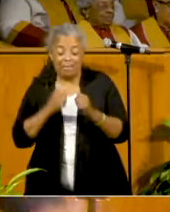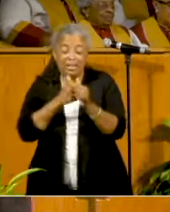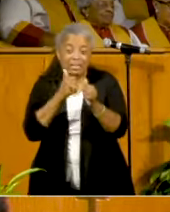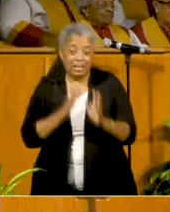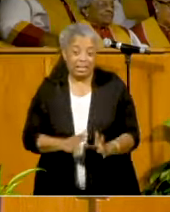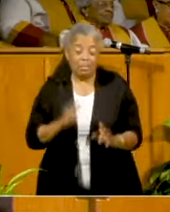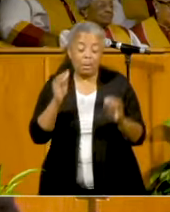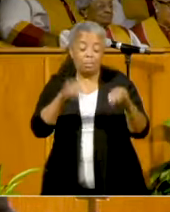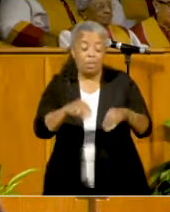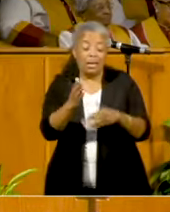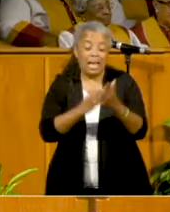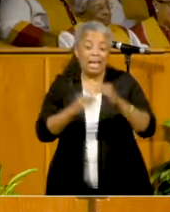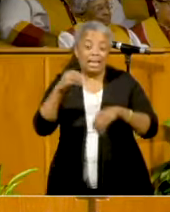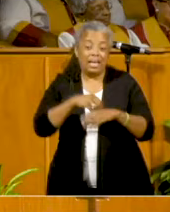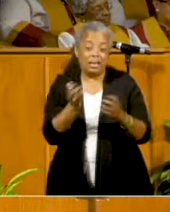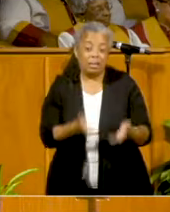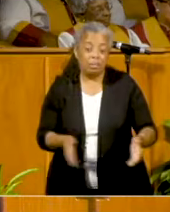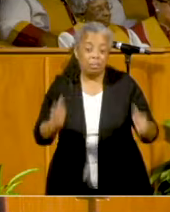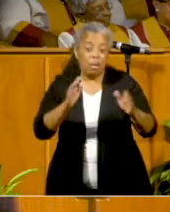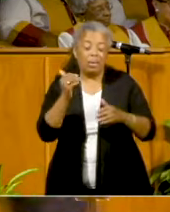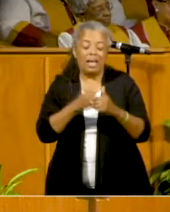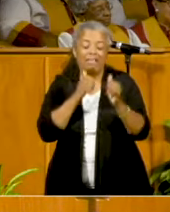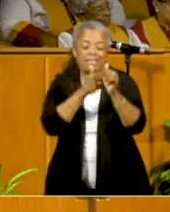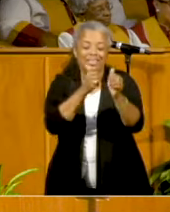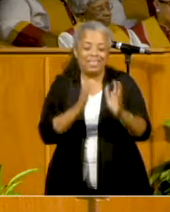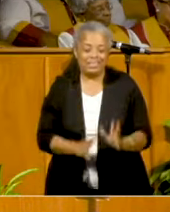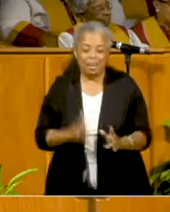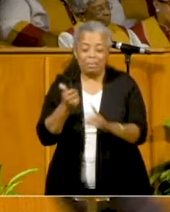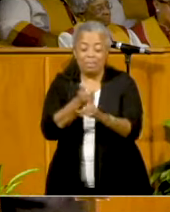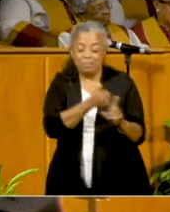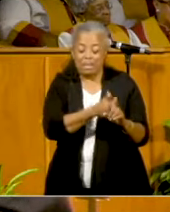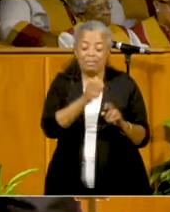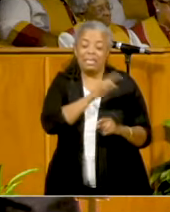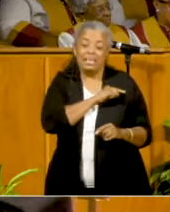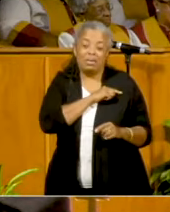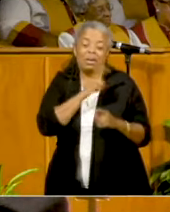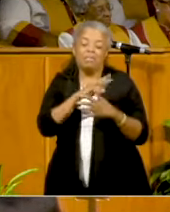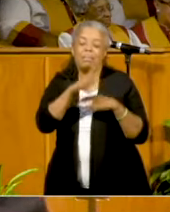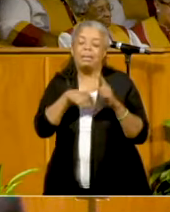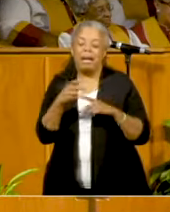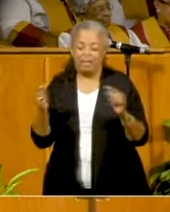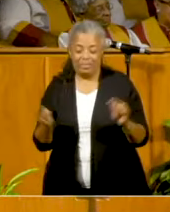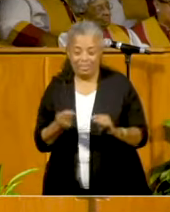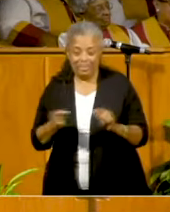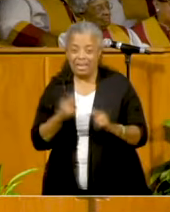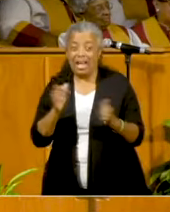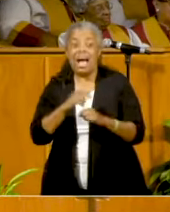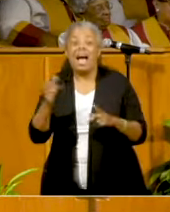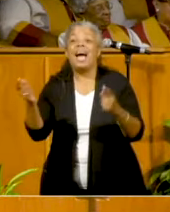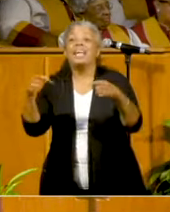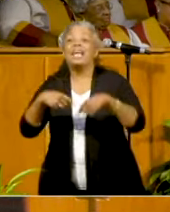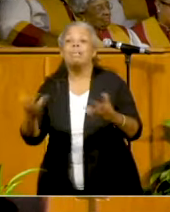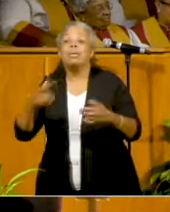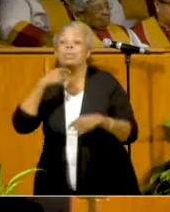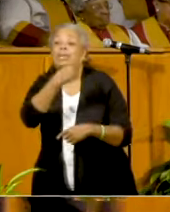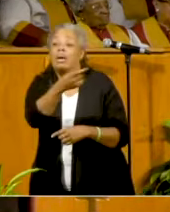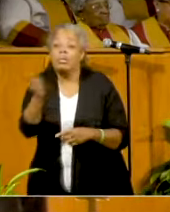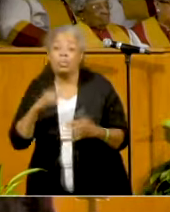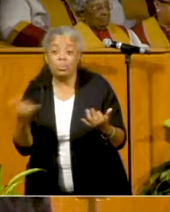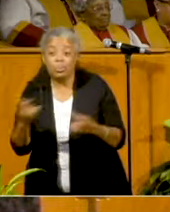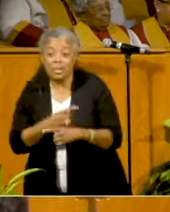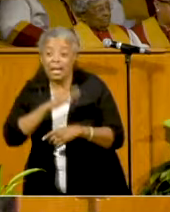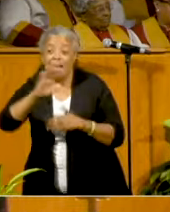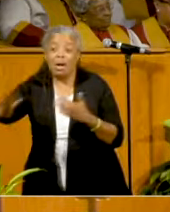disciple has put his hand in the bowl and every disciple is guilty of some kind of sin. I came by to tell you